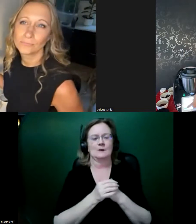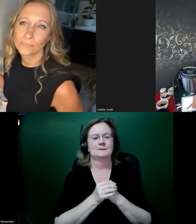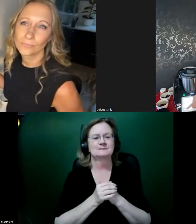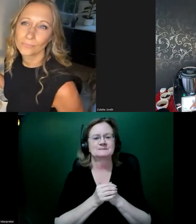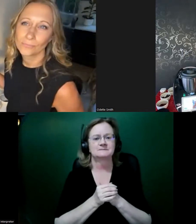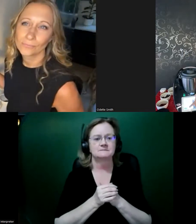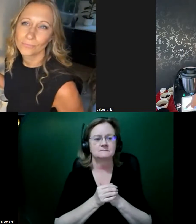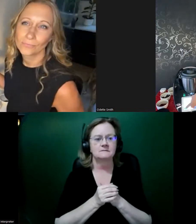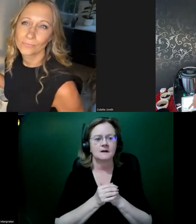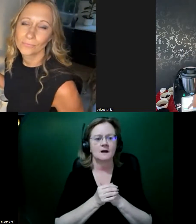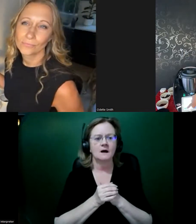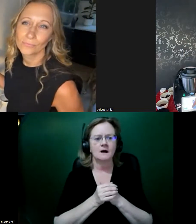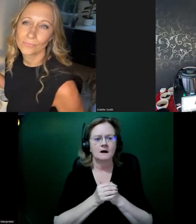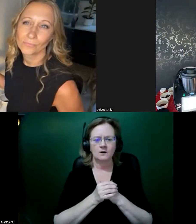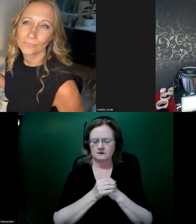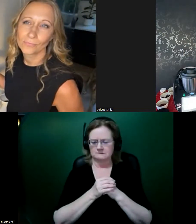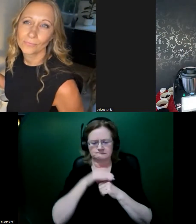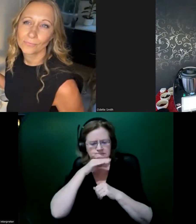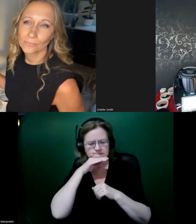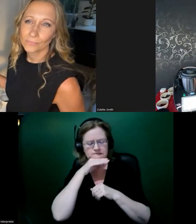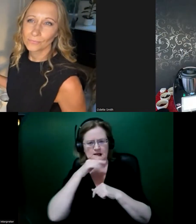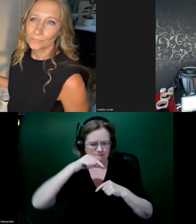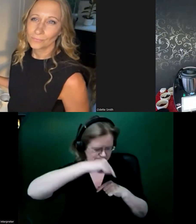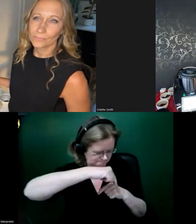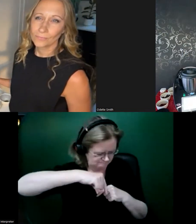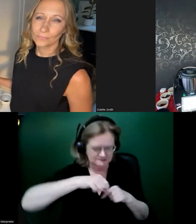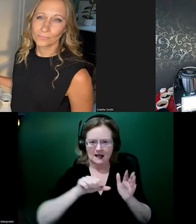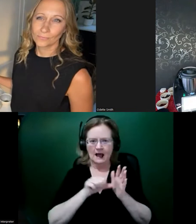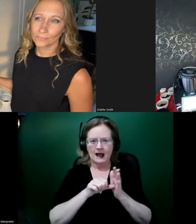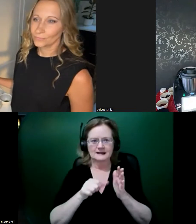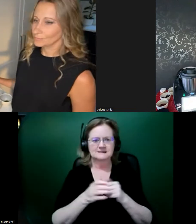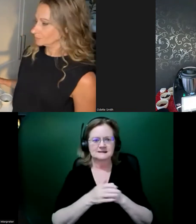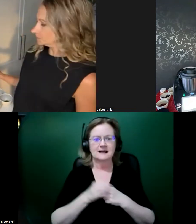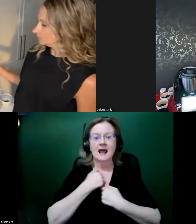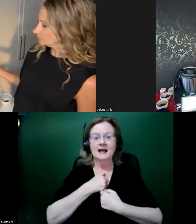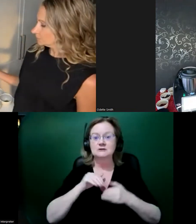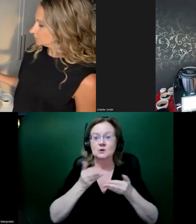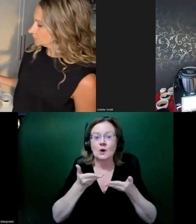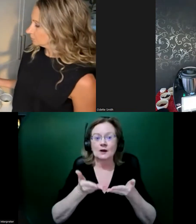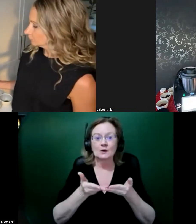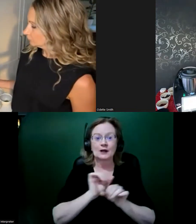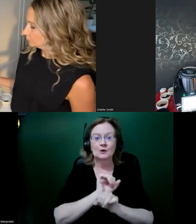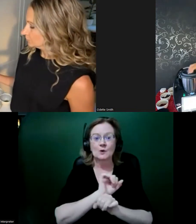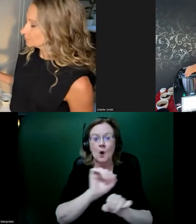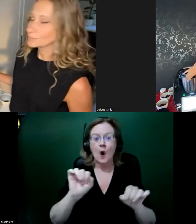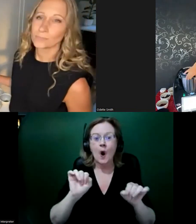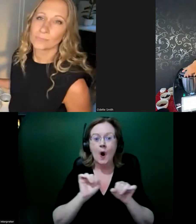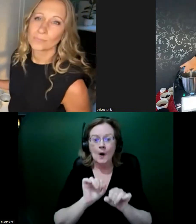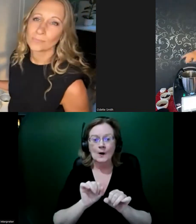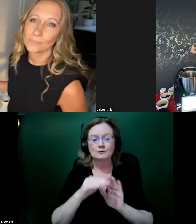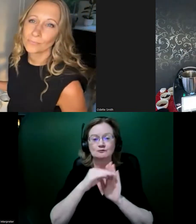Oh, you got to do it upside down. Upside down is interesting. Enjoy cooking your own recipe creation, Thermodette. So that's a bit